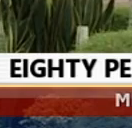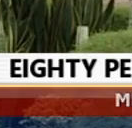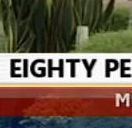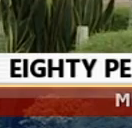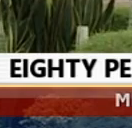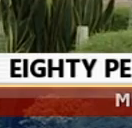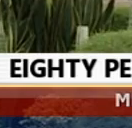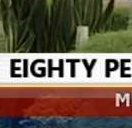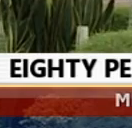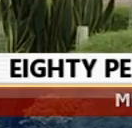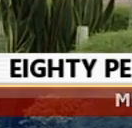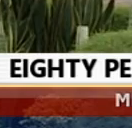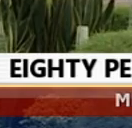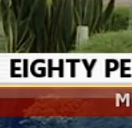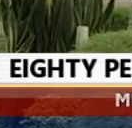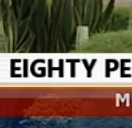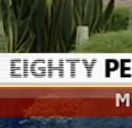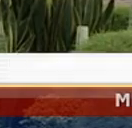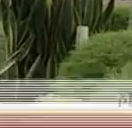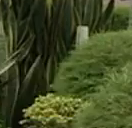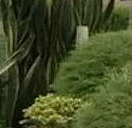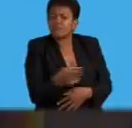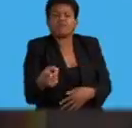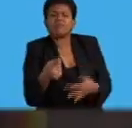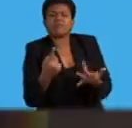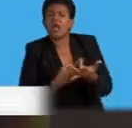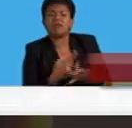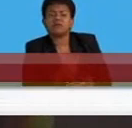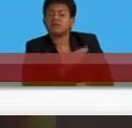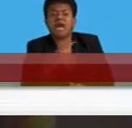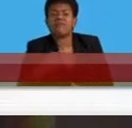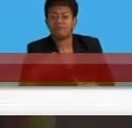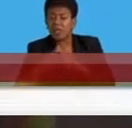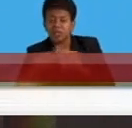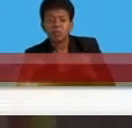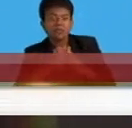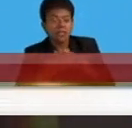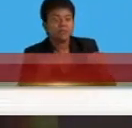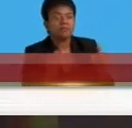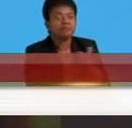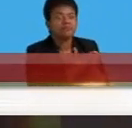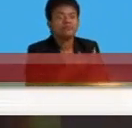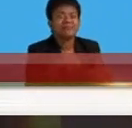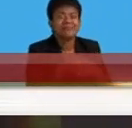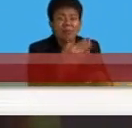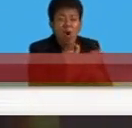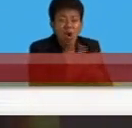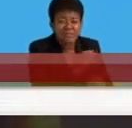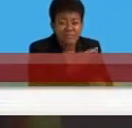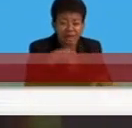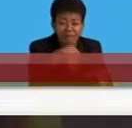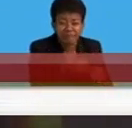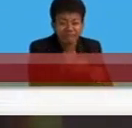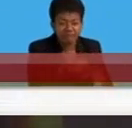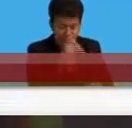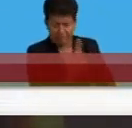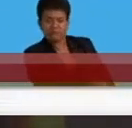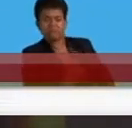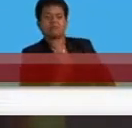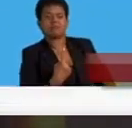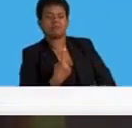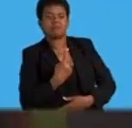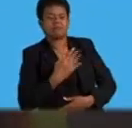disadvantage and duress, while S stands for sexual offence. They have the opportunity to be able to bring this to the ministry. Previously, in the